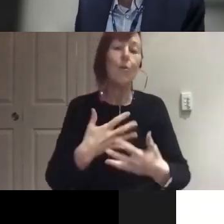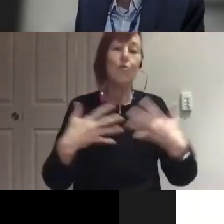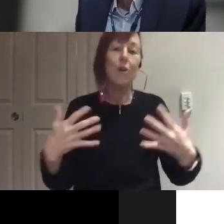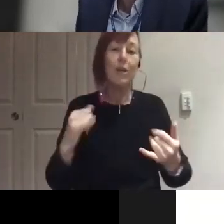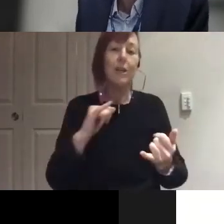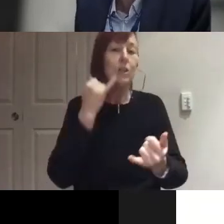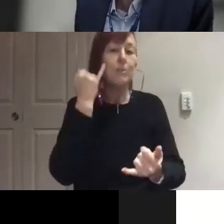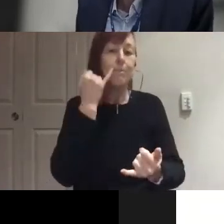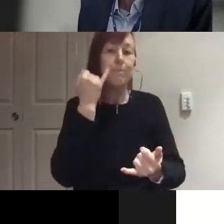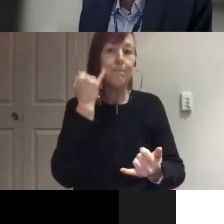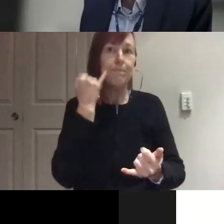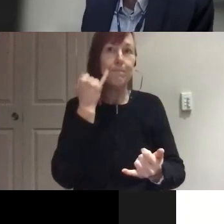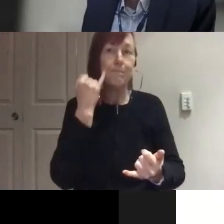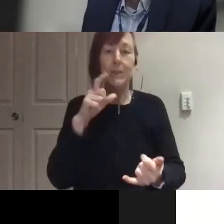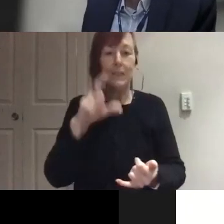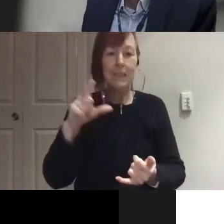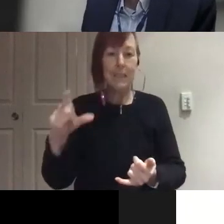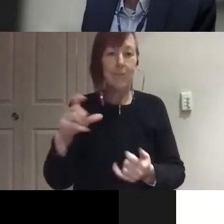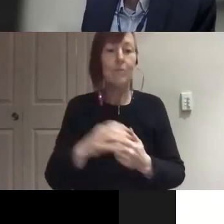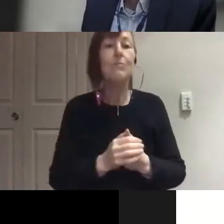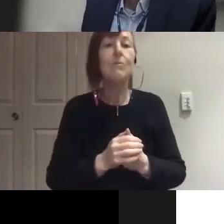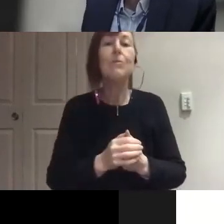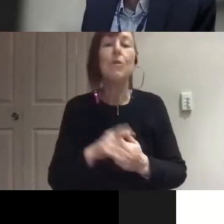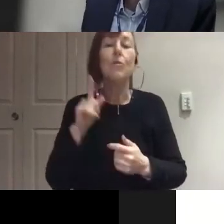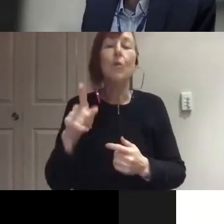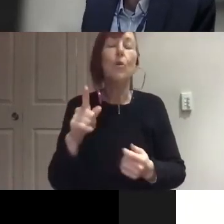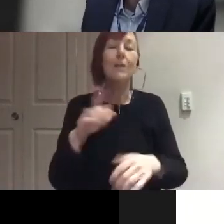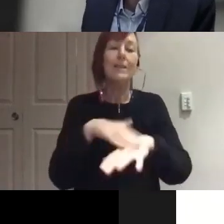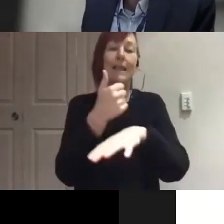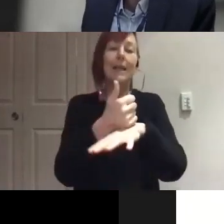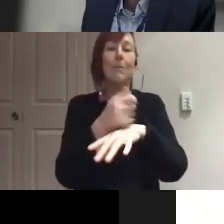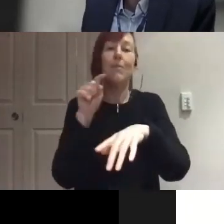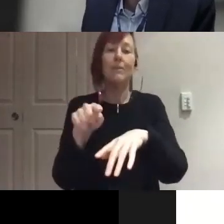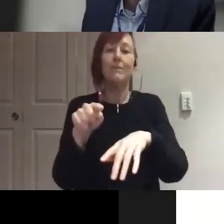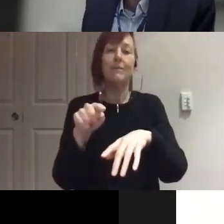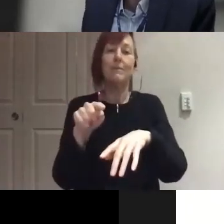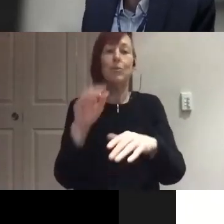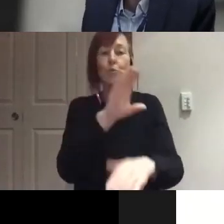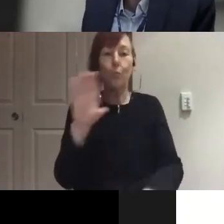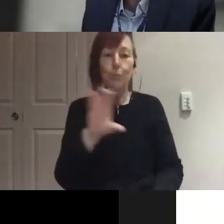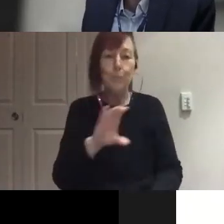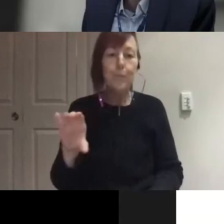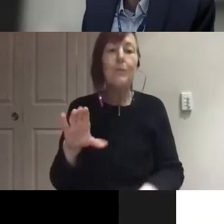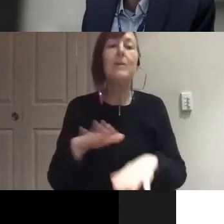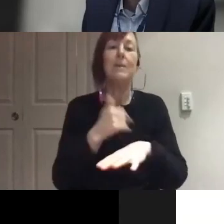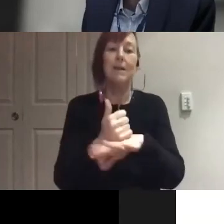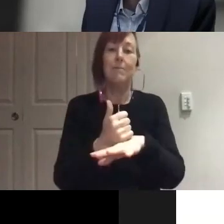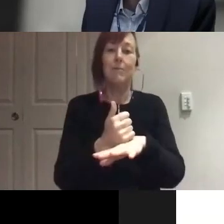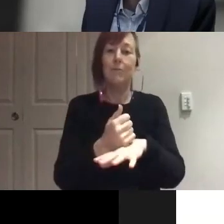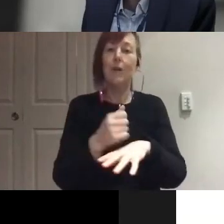their Zoom platform for this event. You've done a really terrific job in helping us not only tonight,